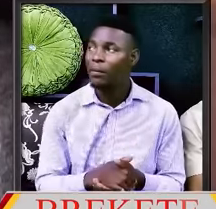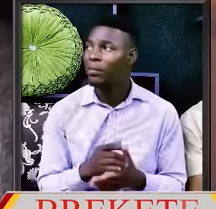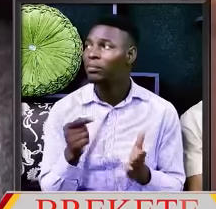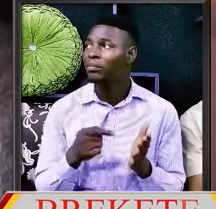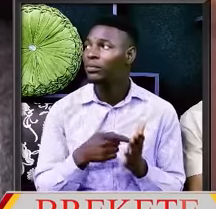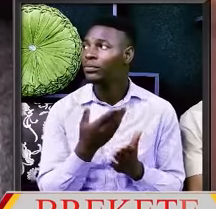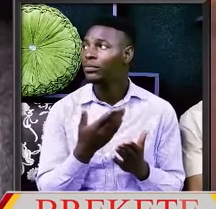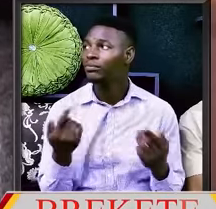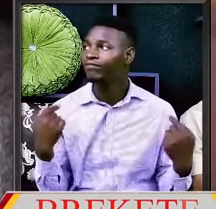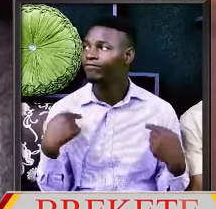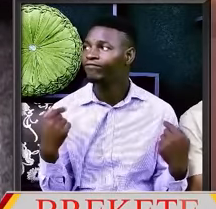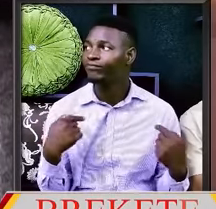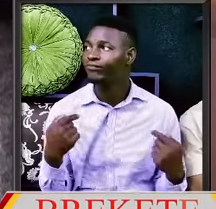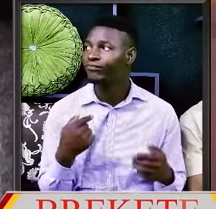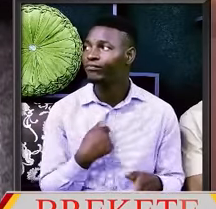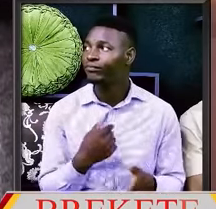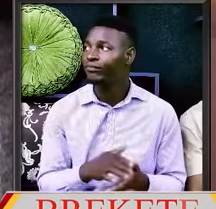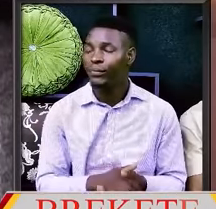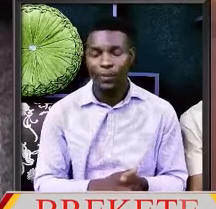This thing they pay me.